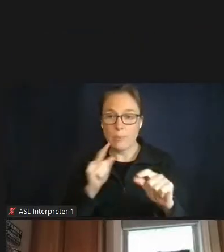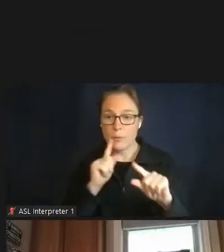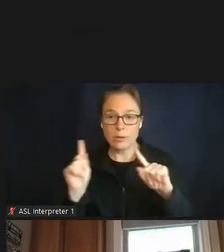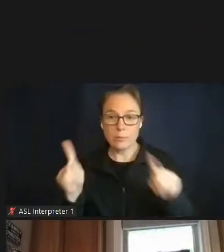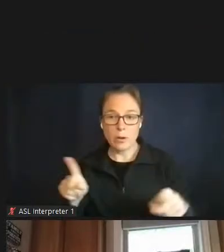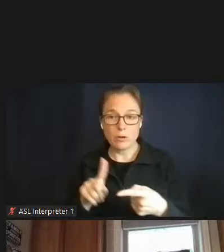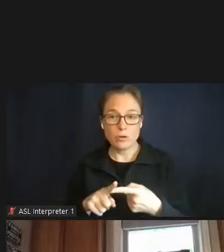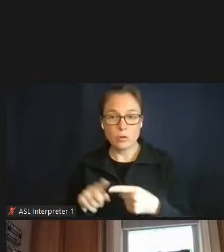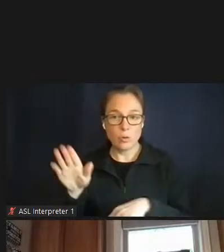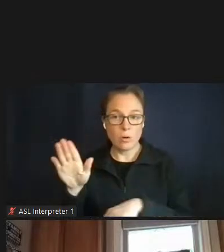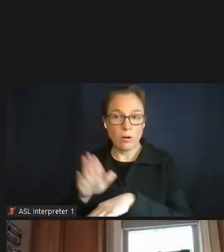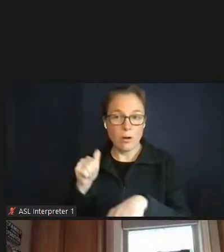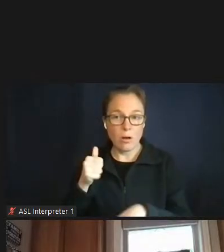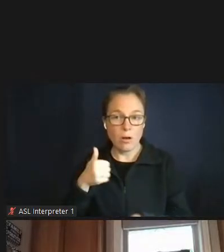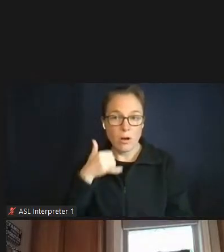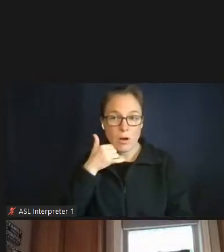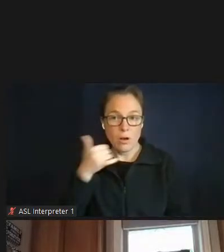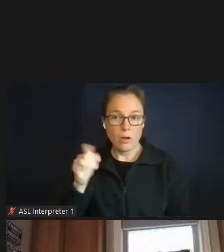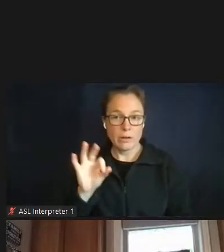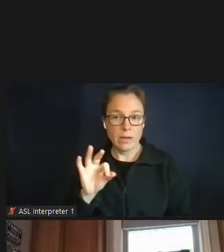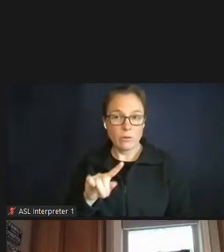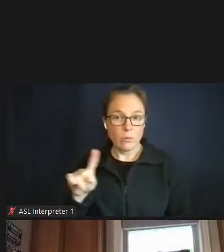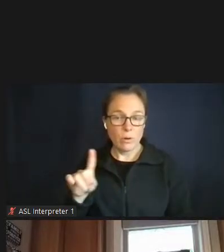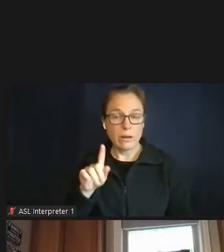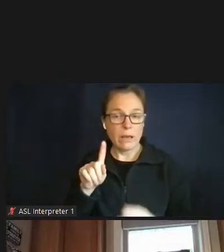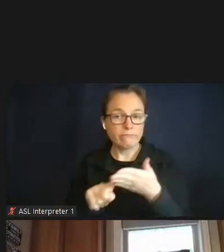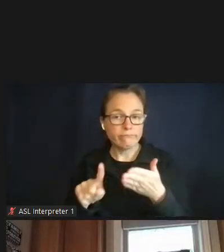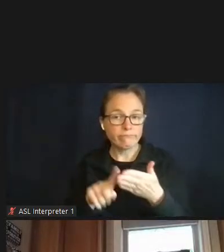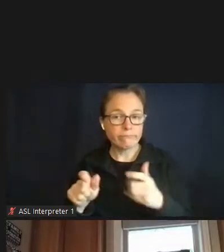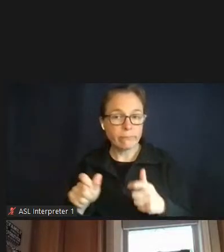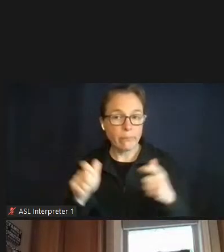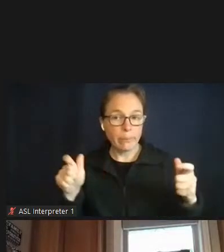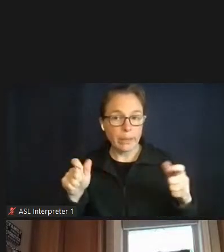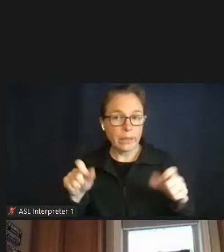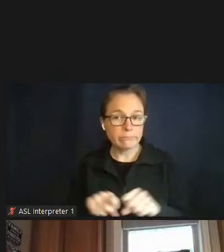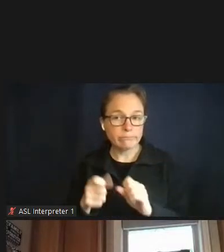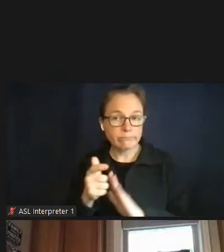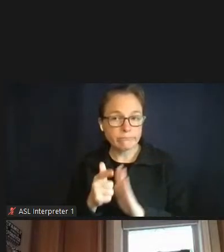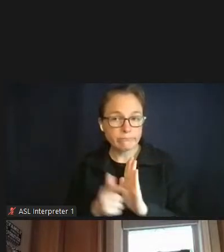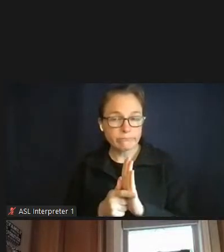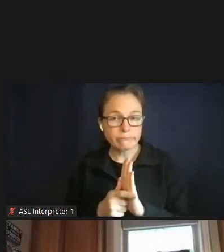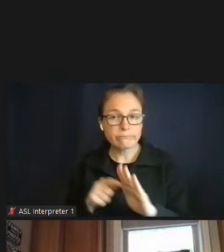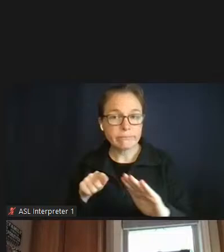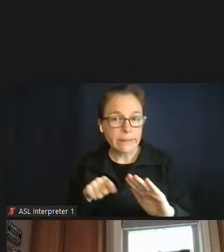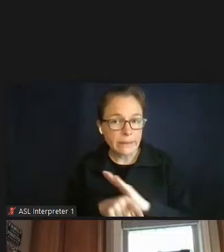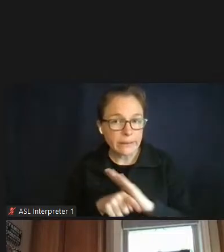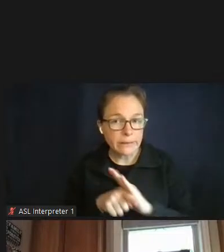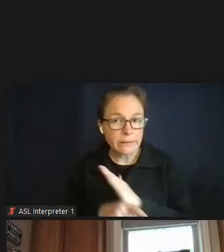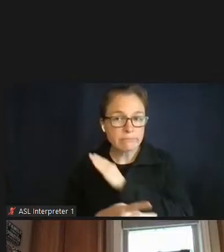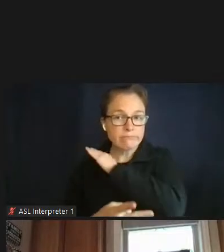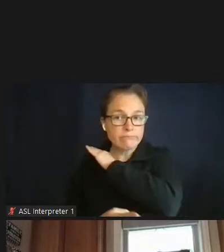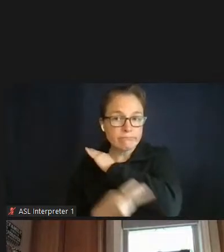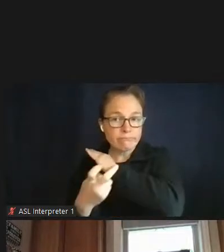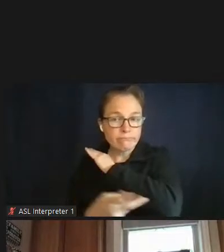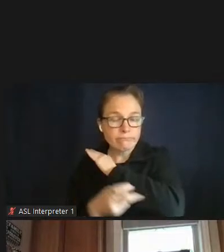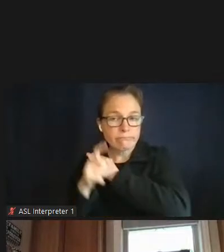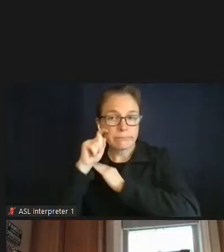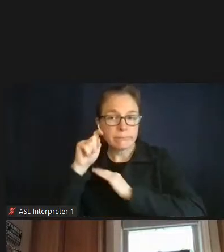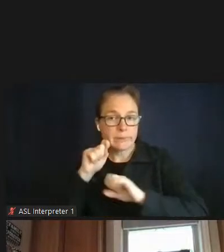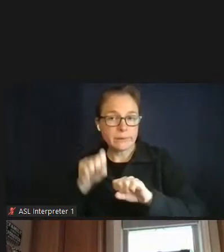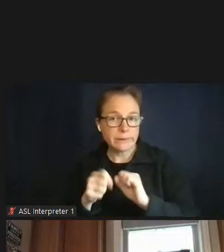calls, as well as being able to investigate major crimes such as homicide, burglary, sex crimes, and domestic